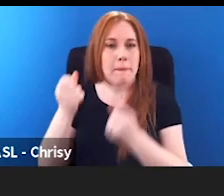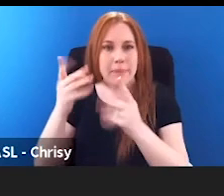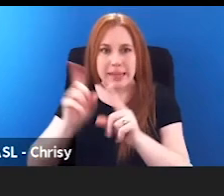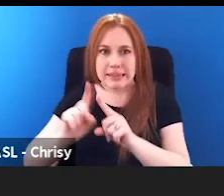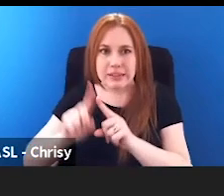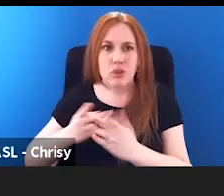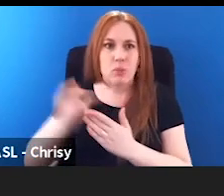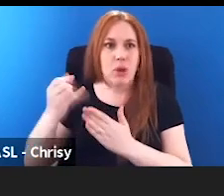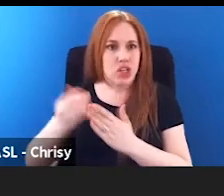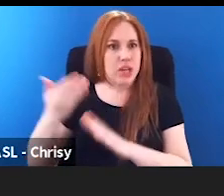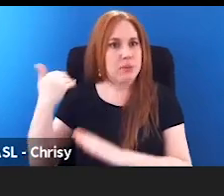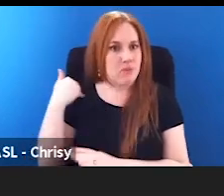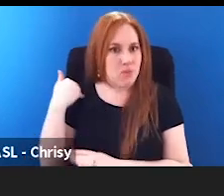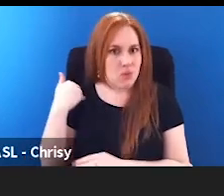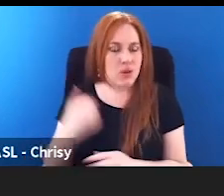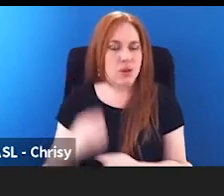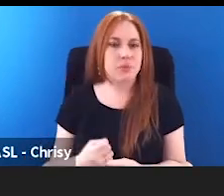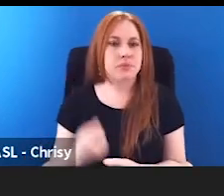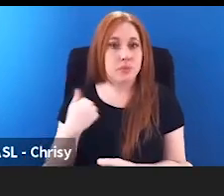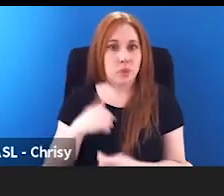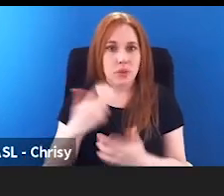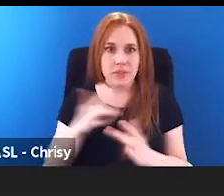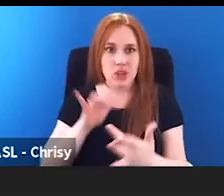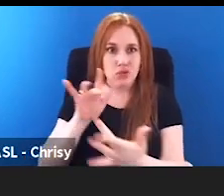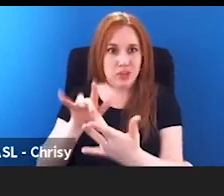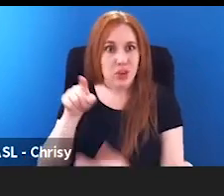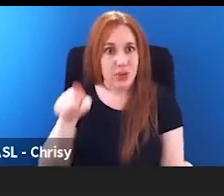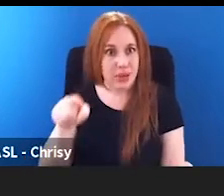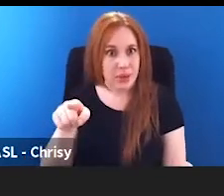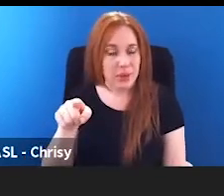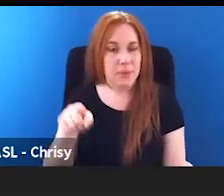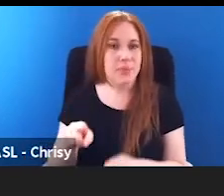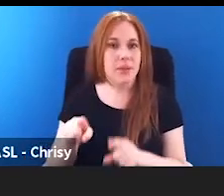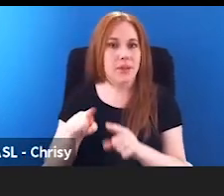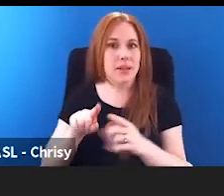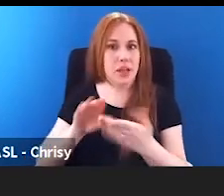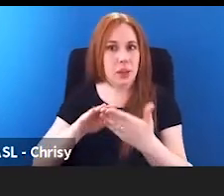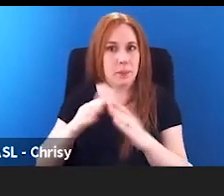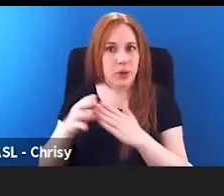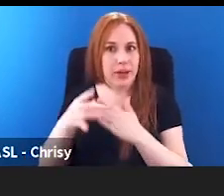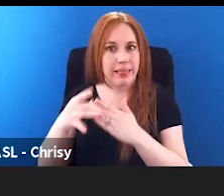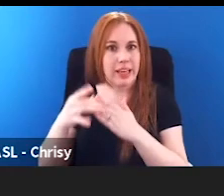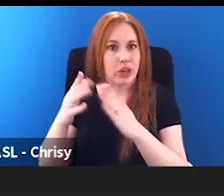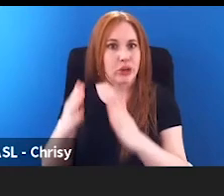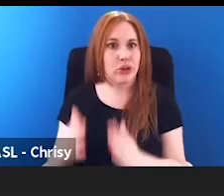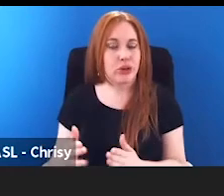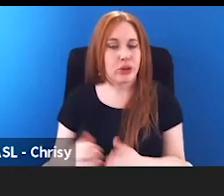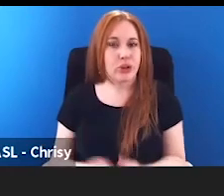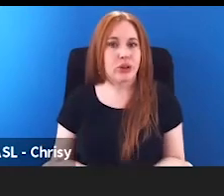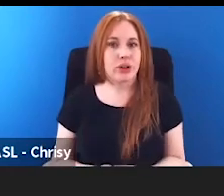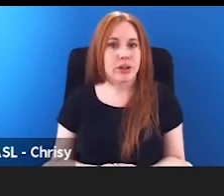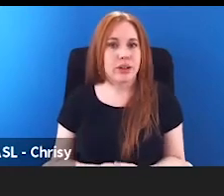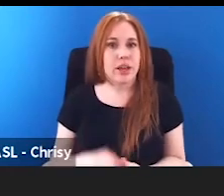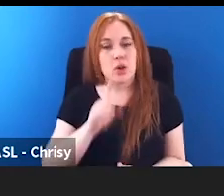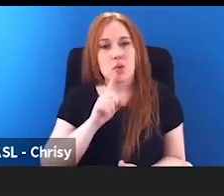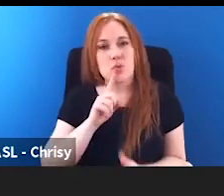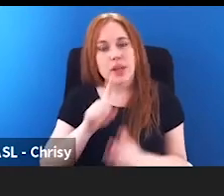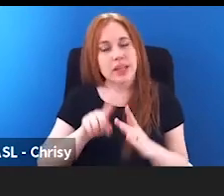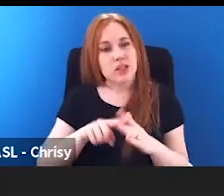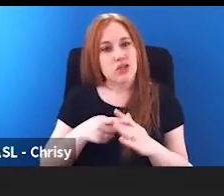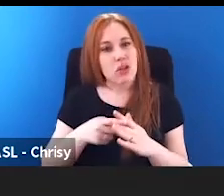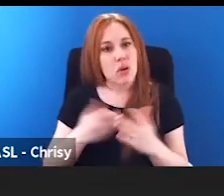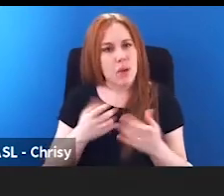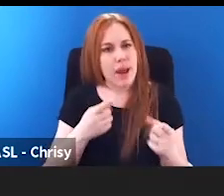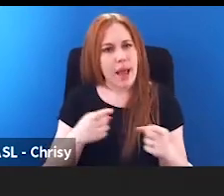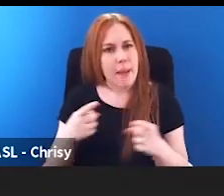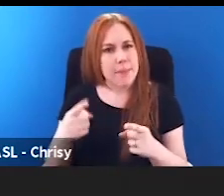projects. And so we reached out to him as a community leader. And what really started to happen as we